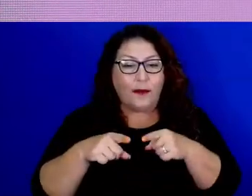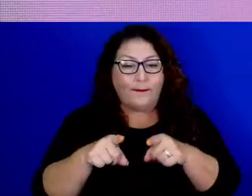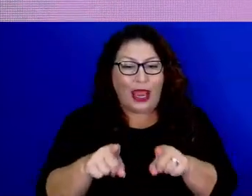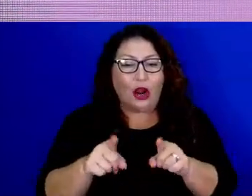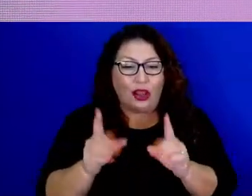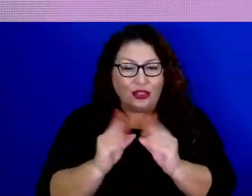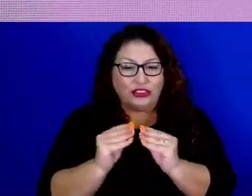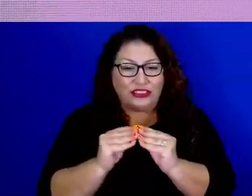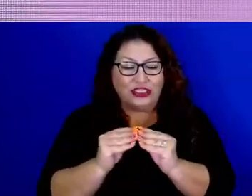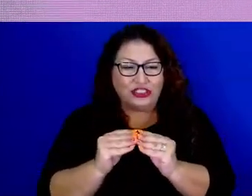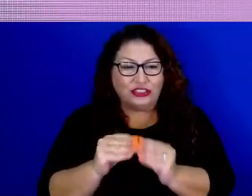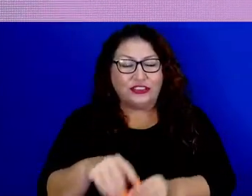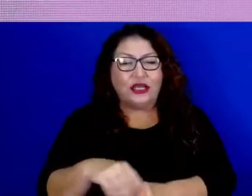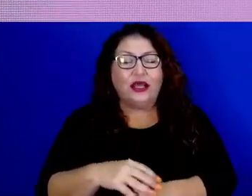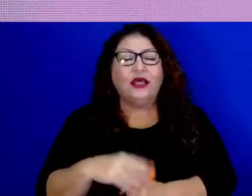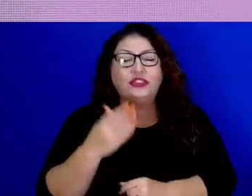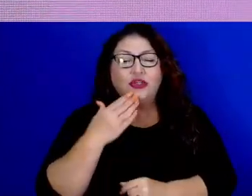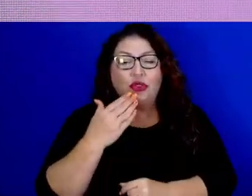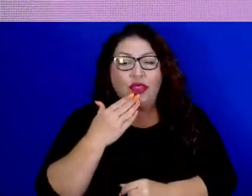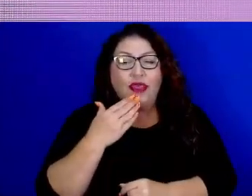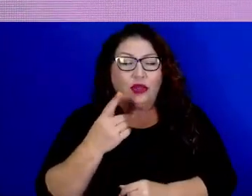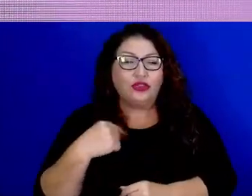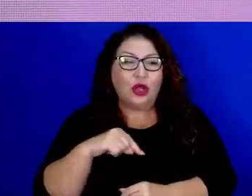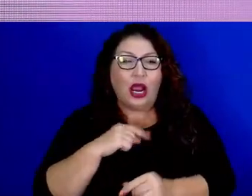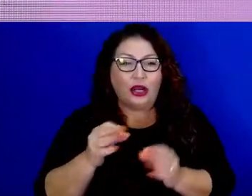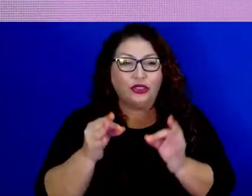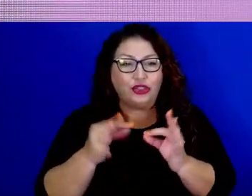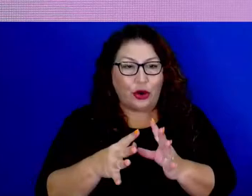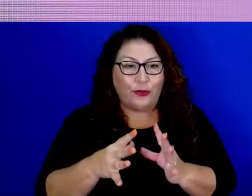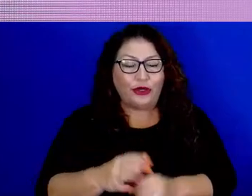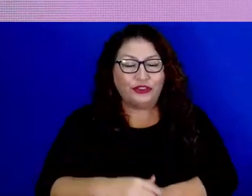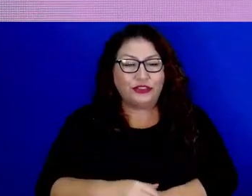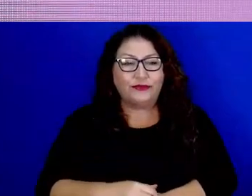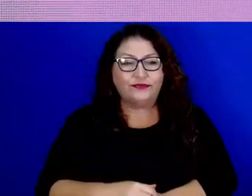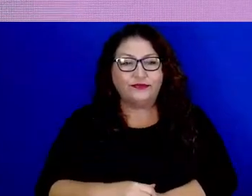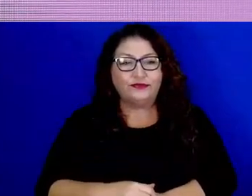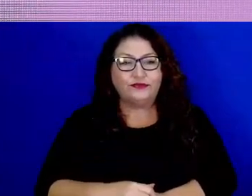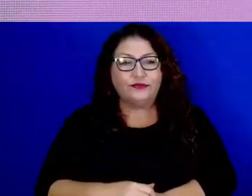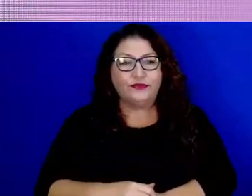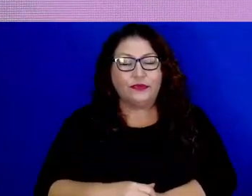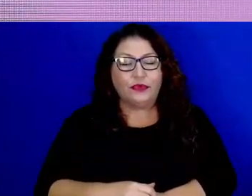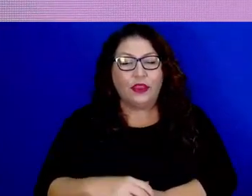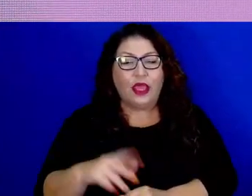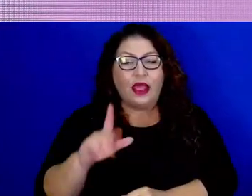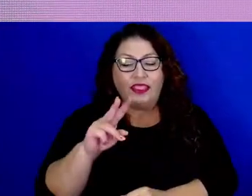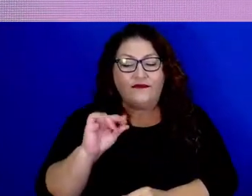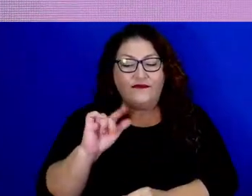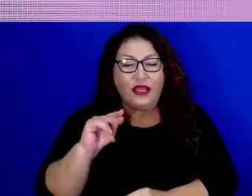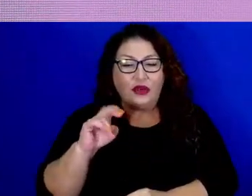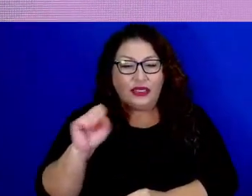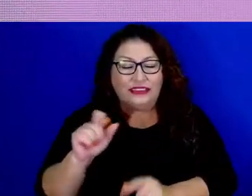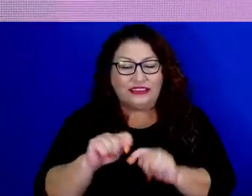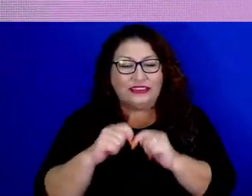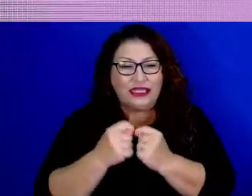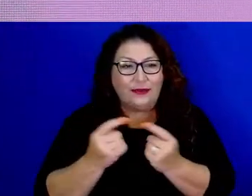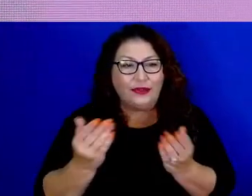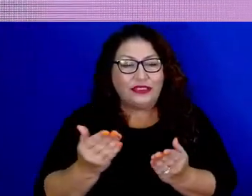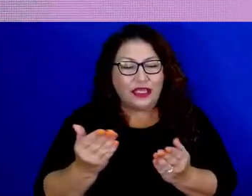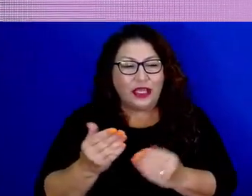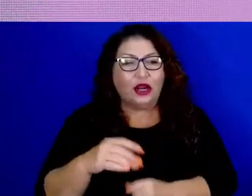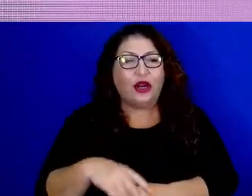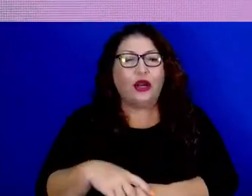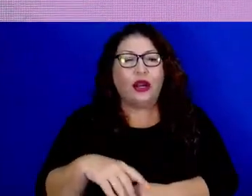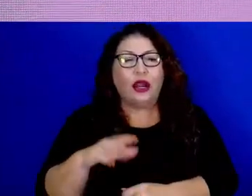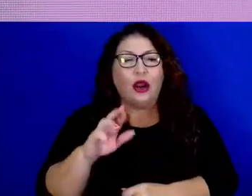well. So thank you to our interpreters. The Vilnius team are standing by. We have Raza Tapanin and Alexandrina